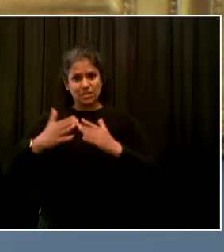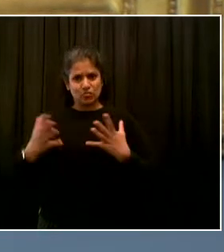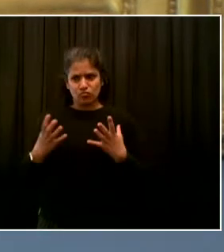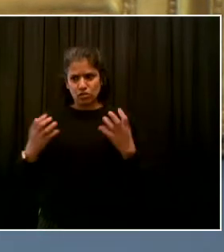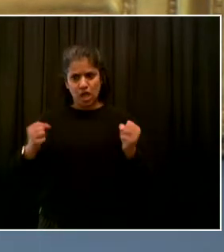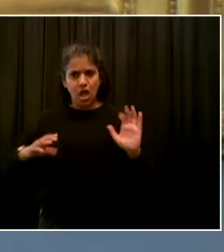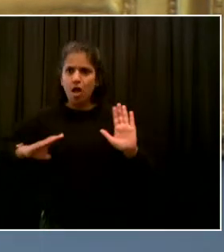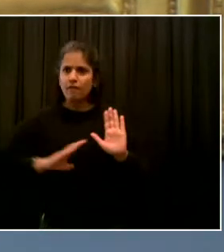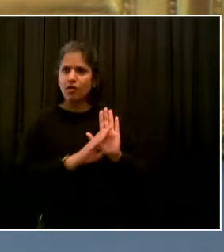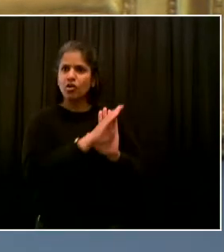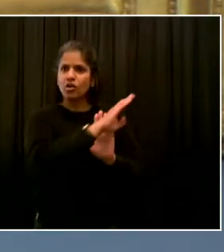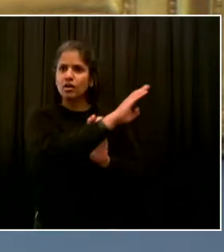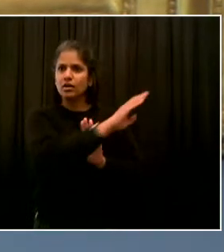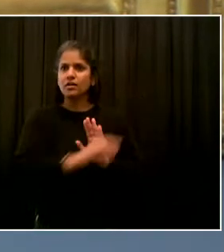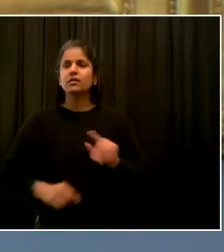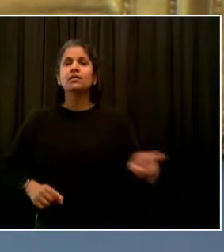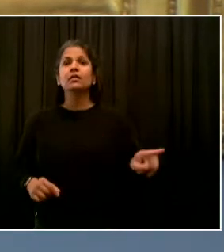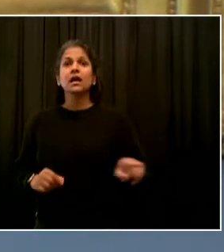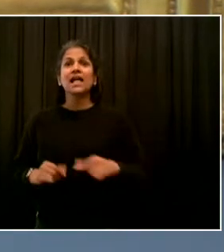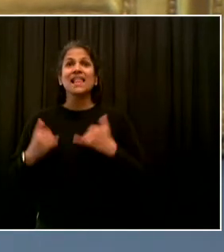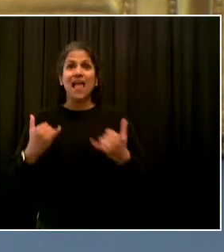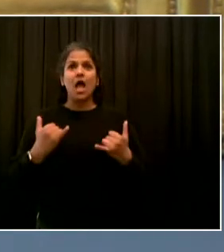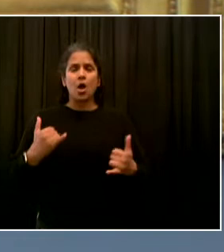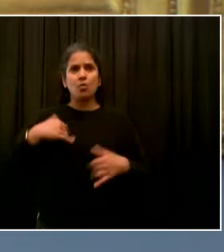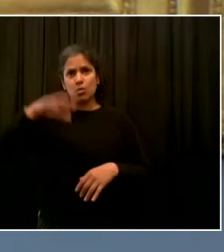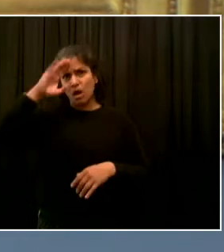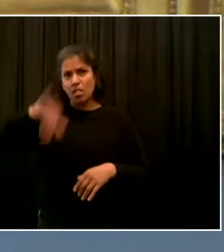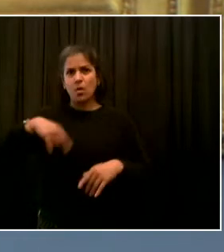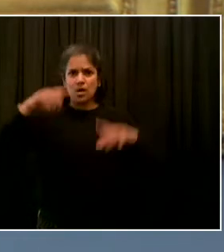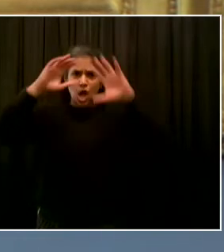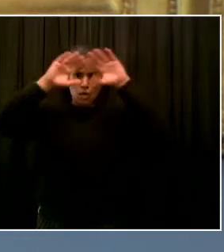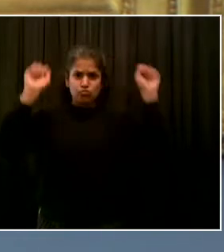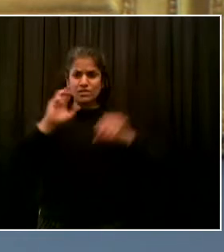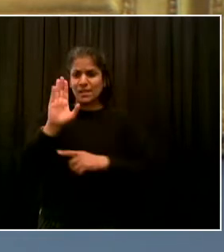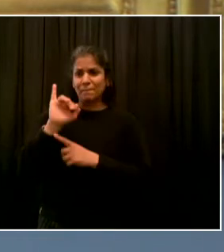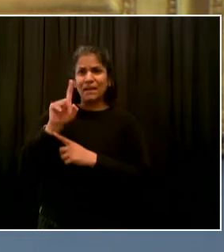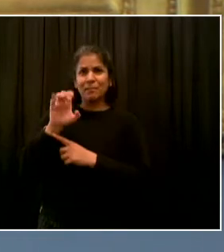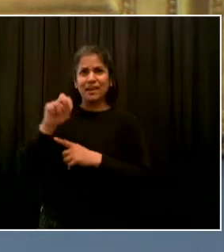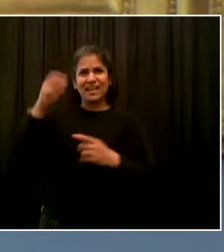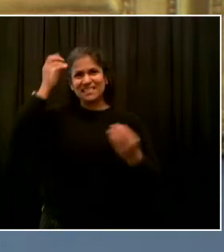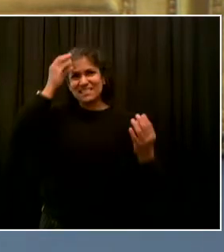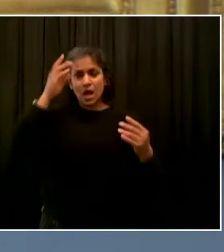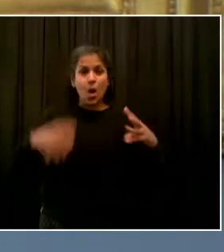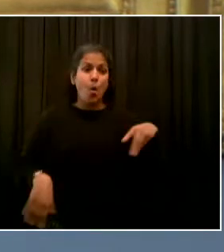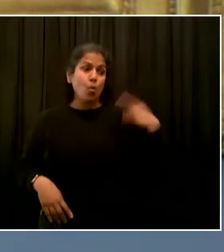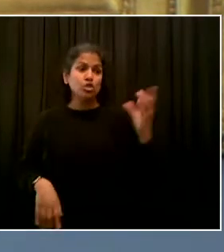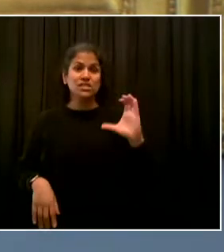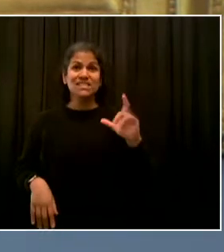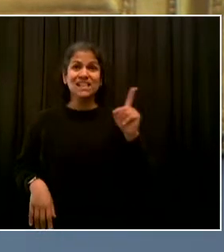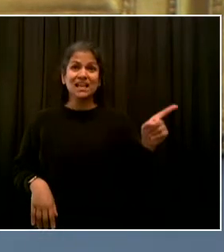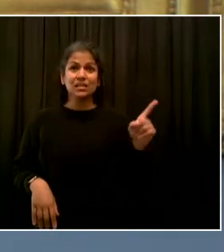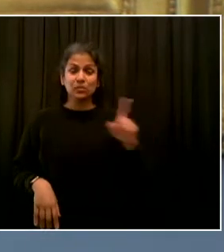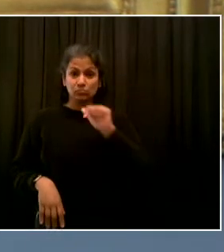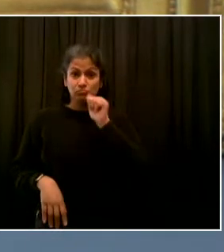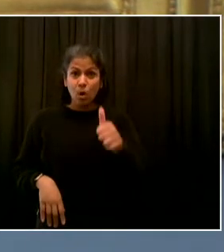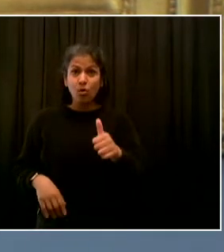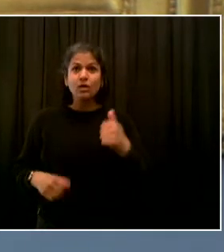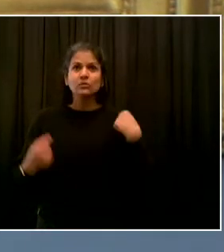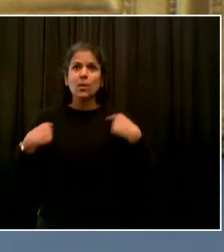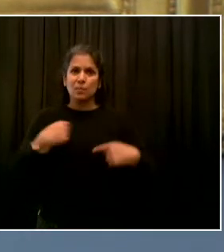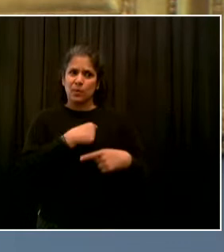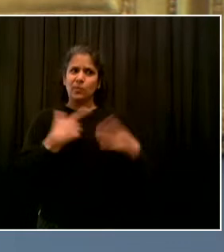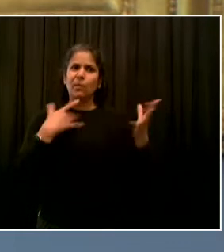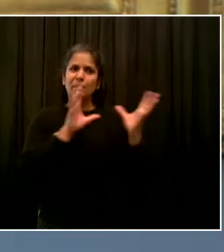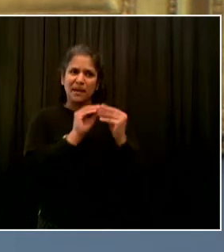know the president is debating. I will be in Washington tomorrow. We have a series of meetings, and I had a